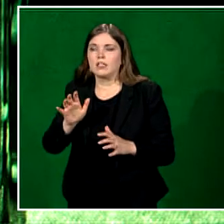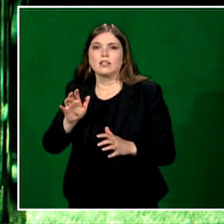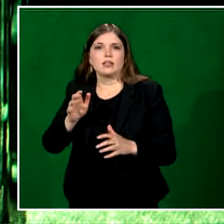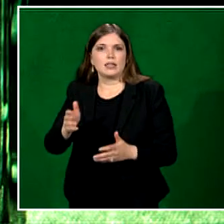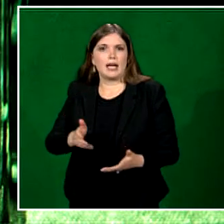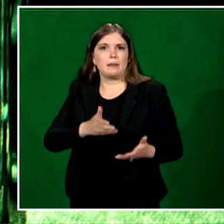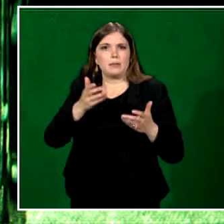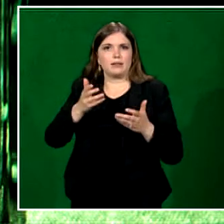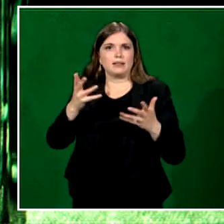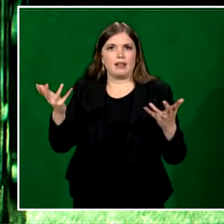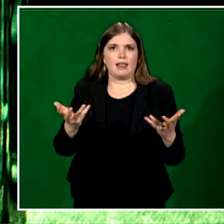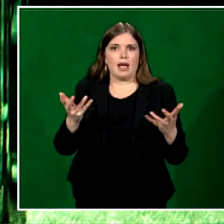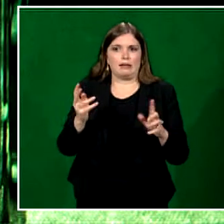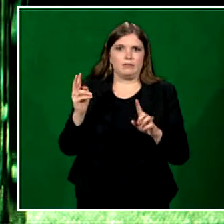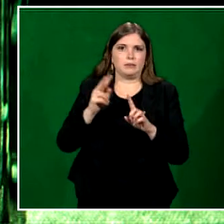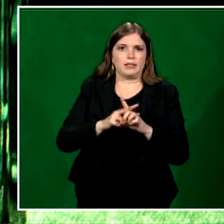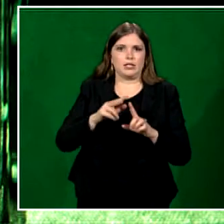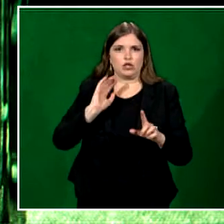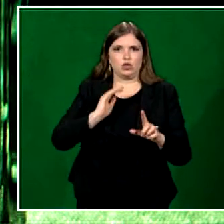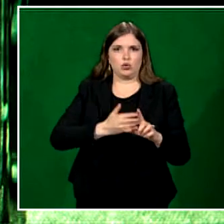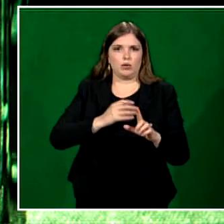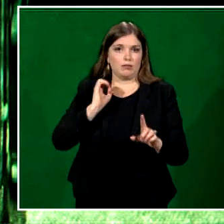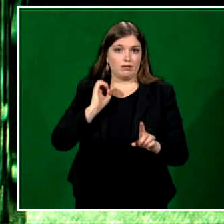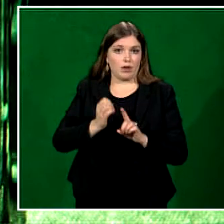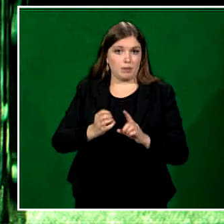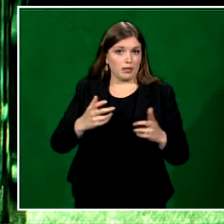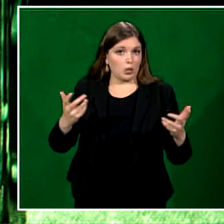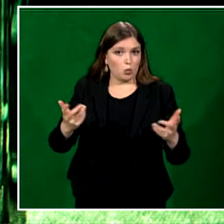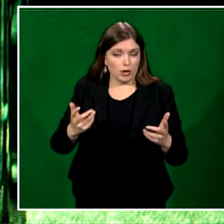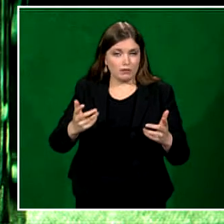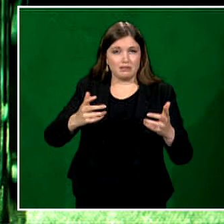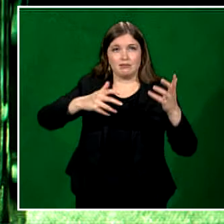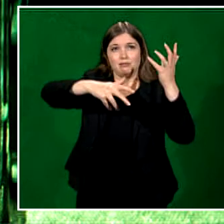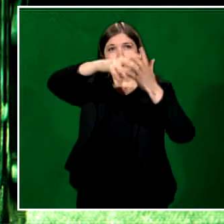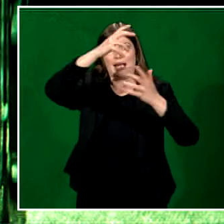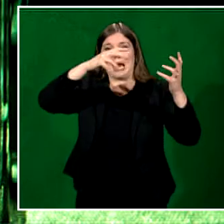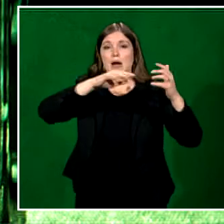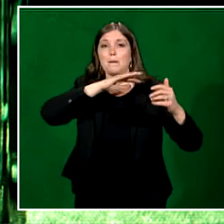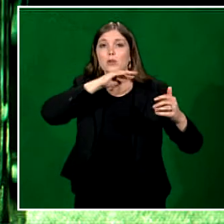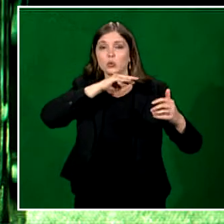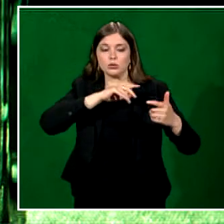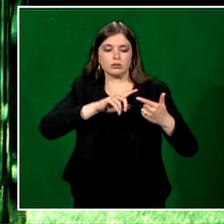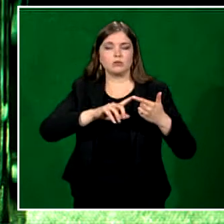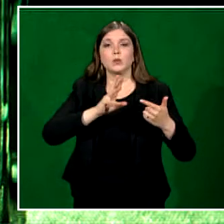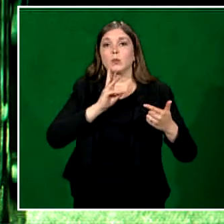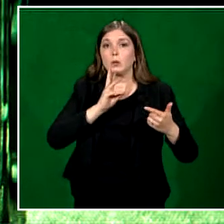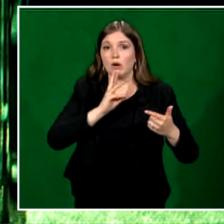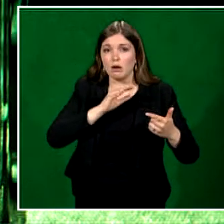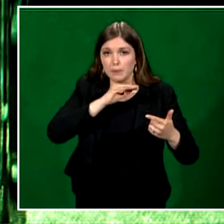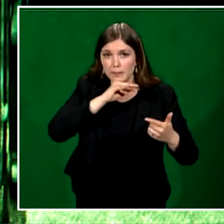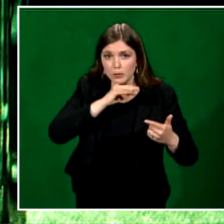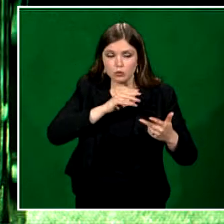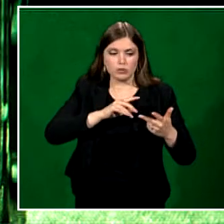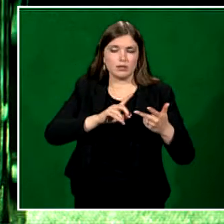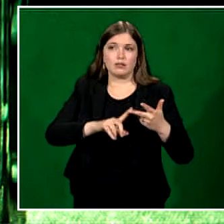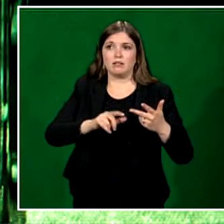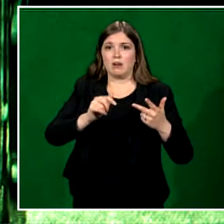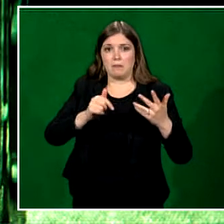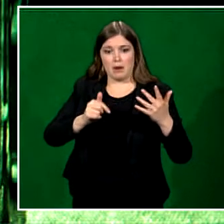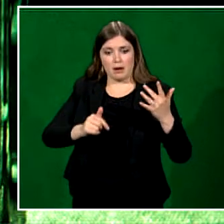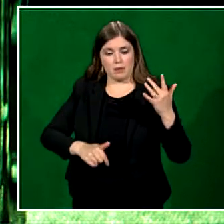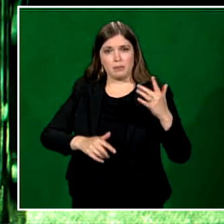of implication to the environment, such as air pollution, water pollution, flooding, disease